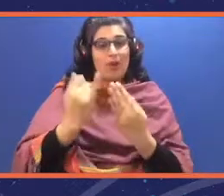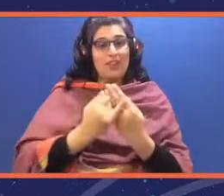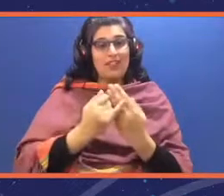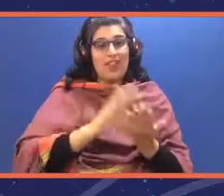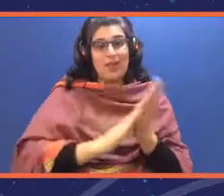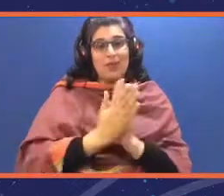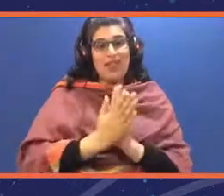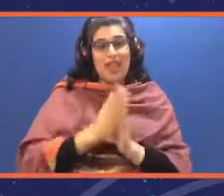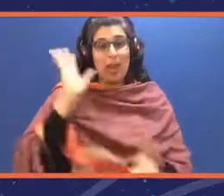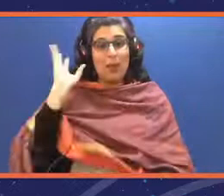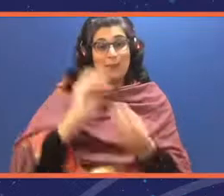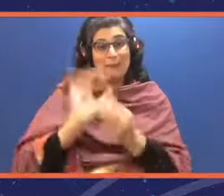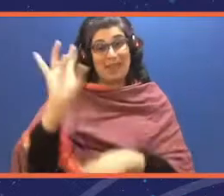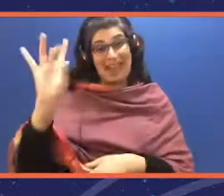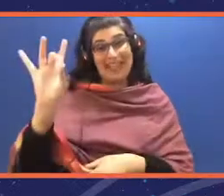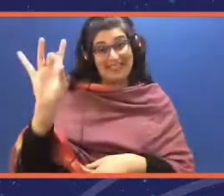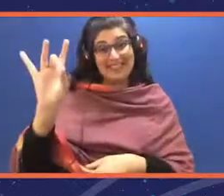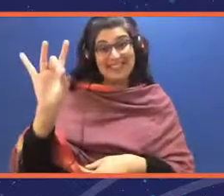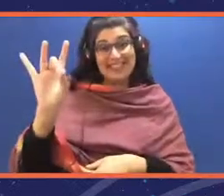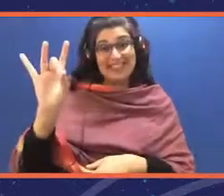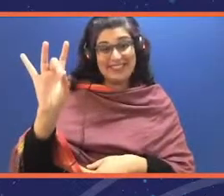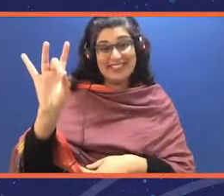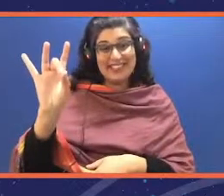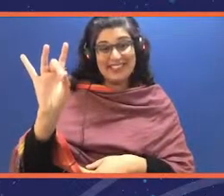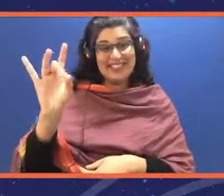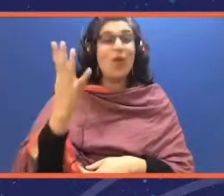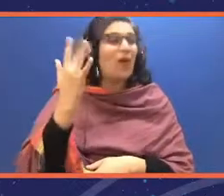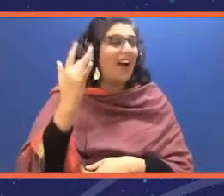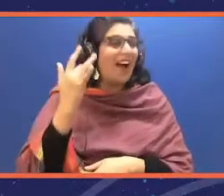8 because